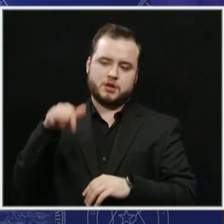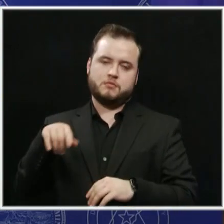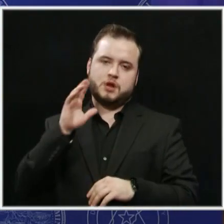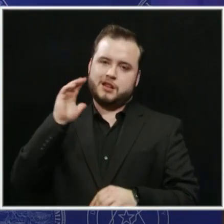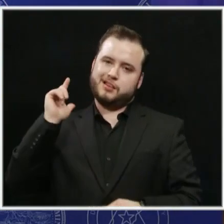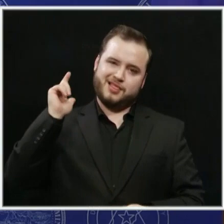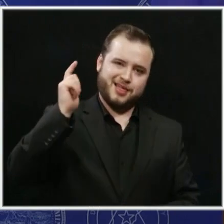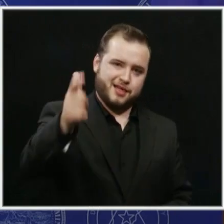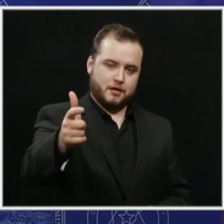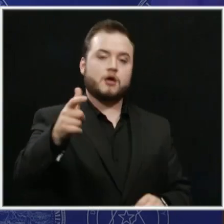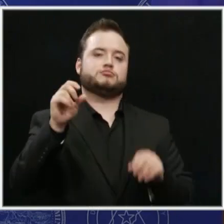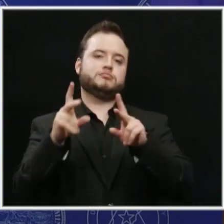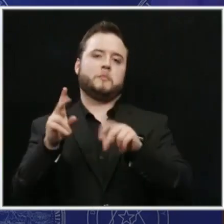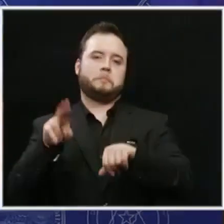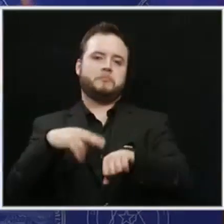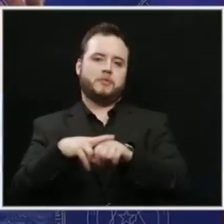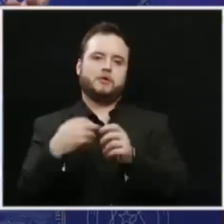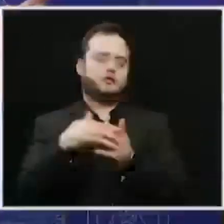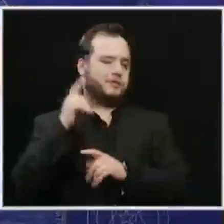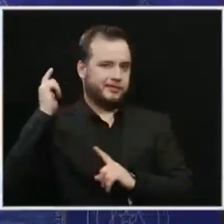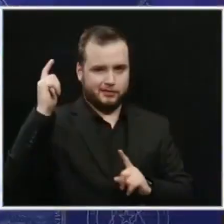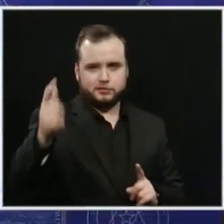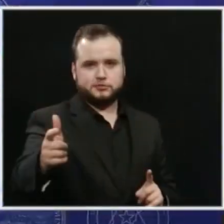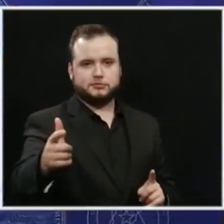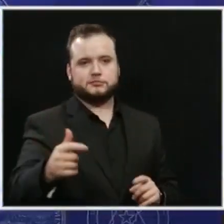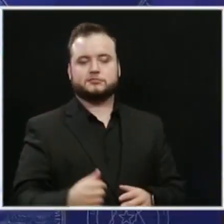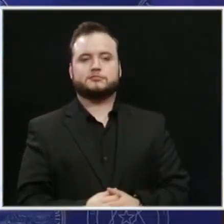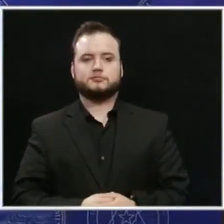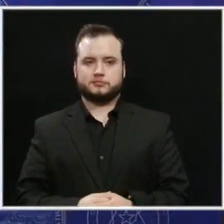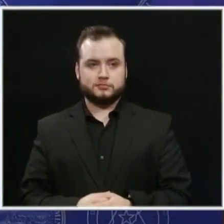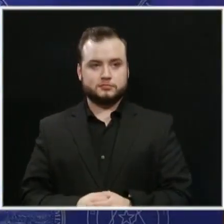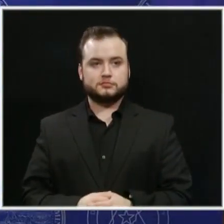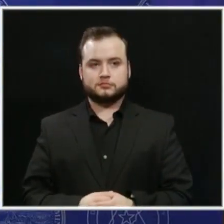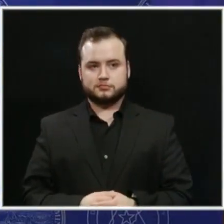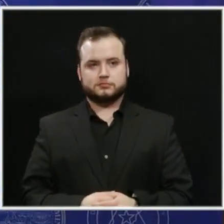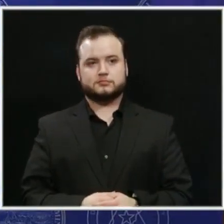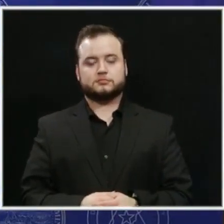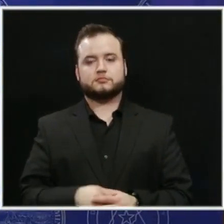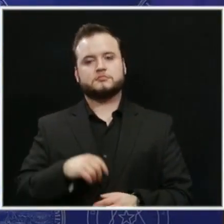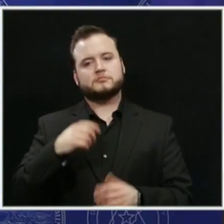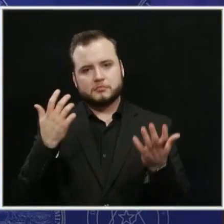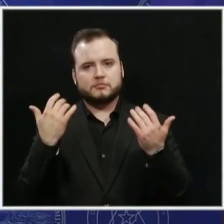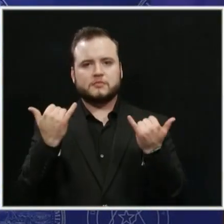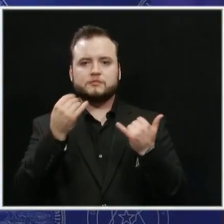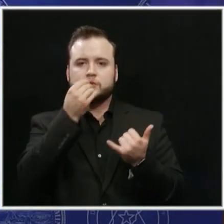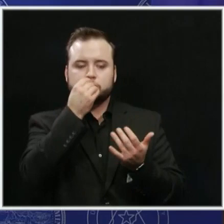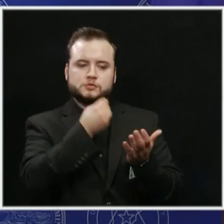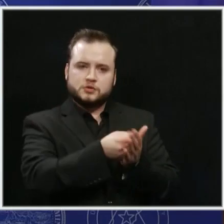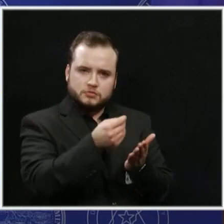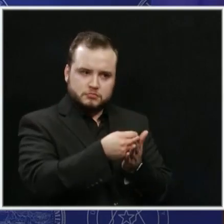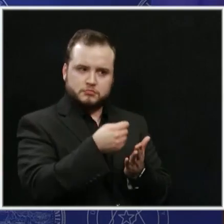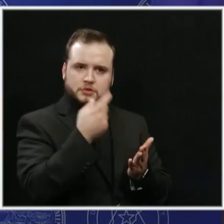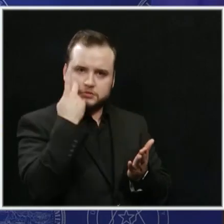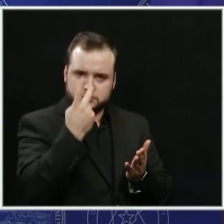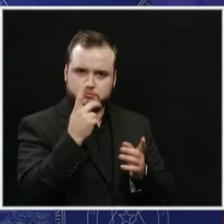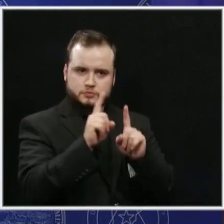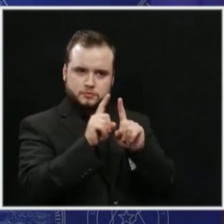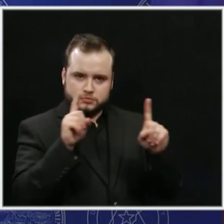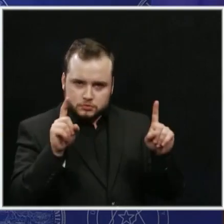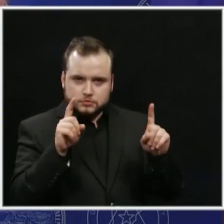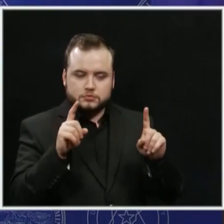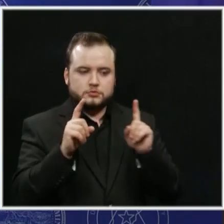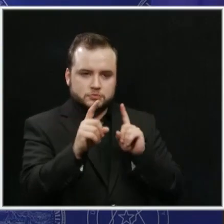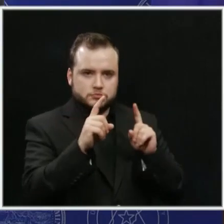mean, though, we're back. And I think we're probably going to be shopping for groceries, social distance with masks on, for quite some